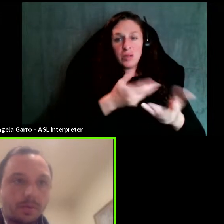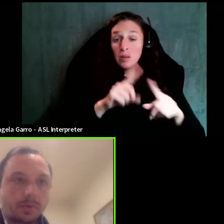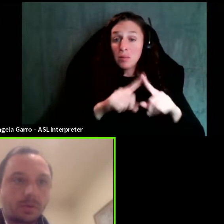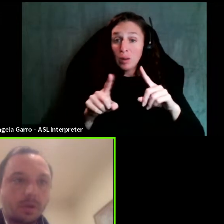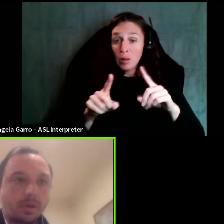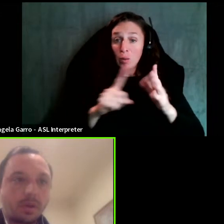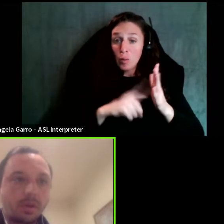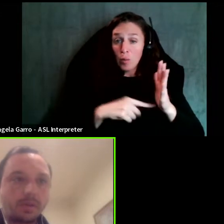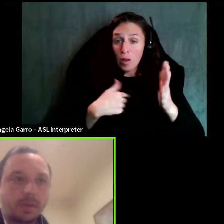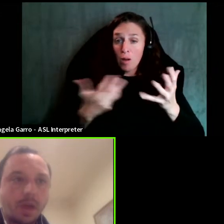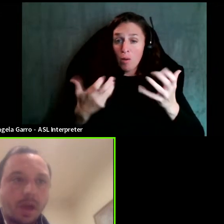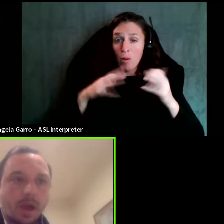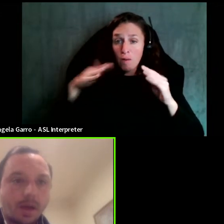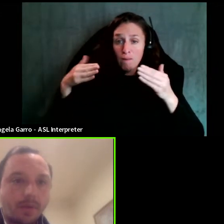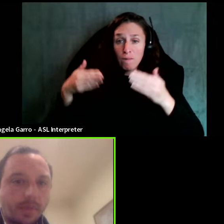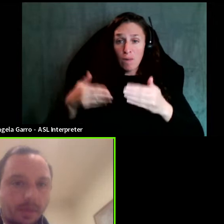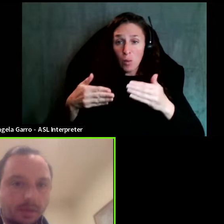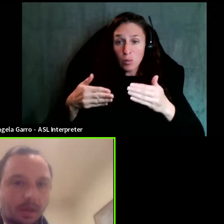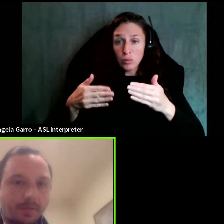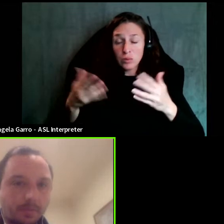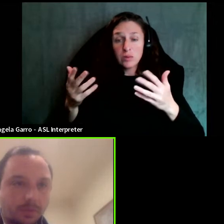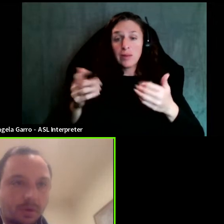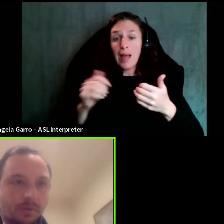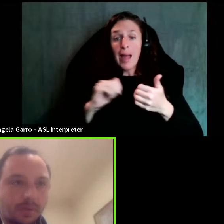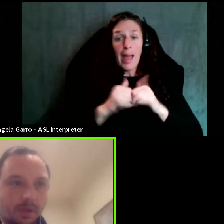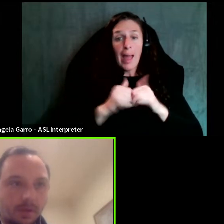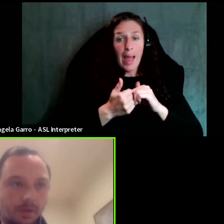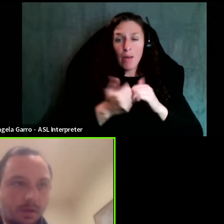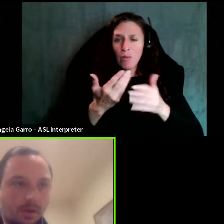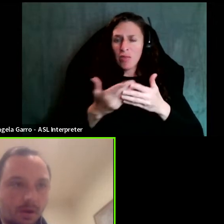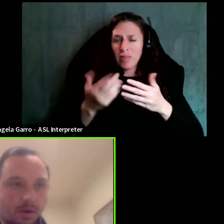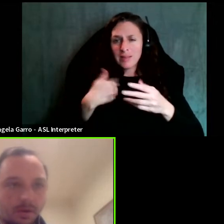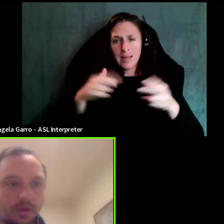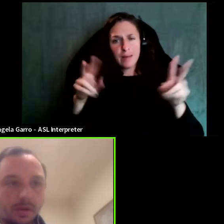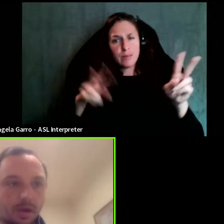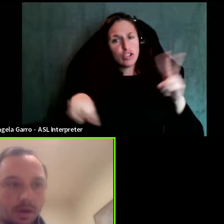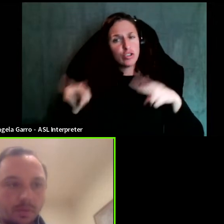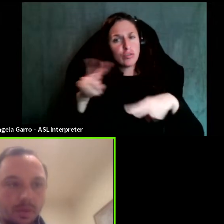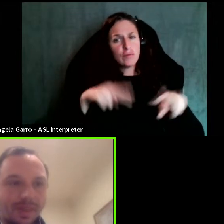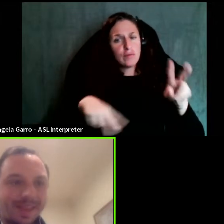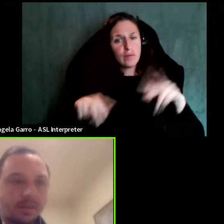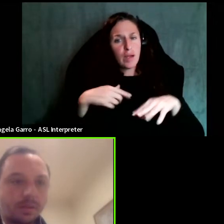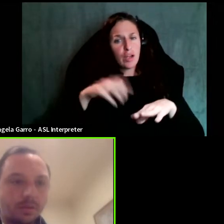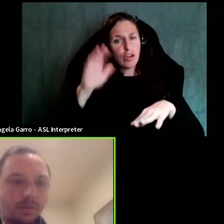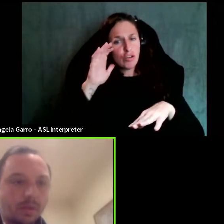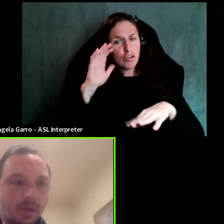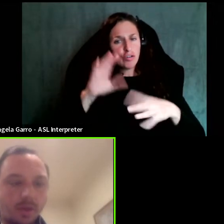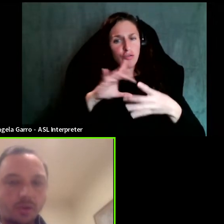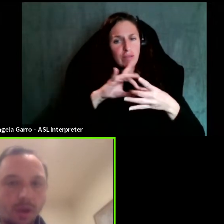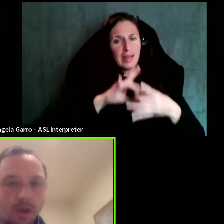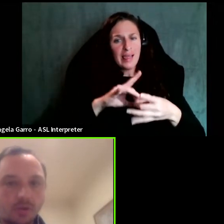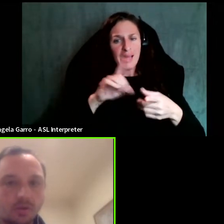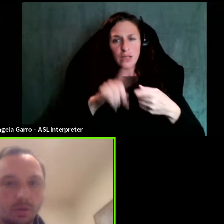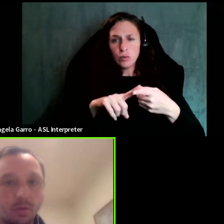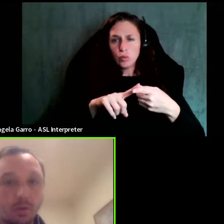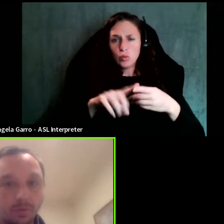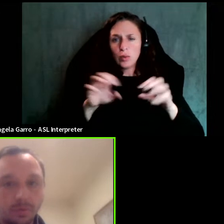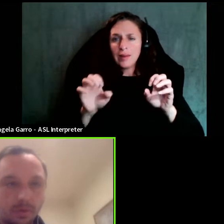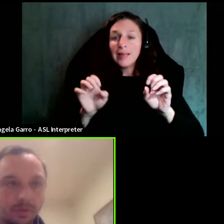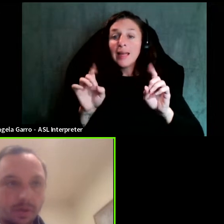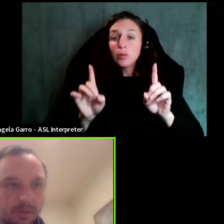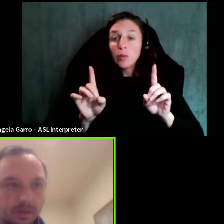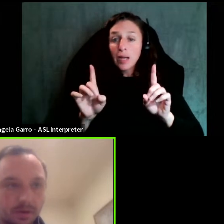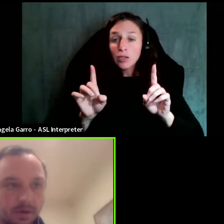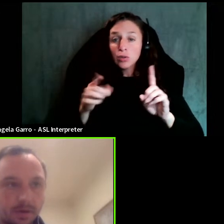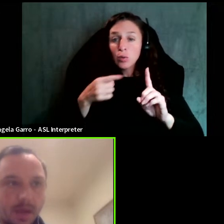to focus on is how the things that I've observed and heard relate to the educational